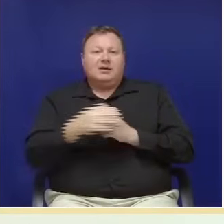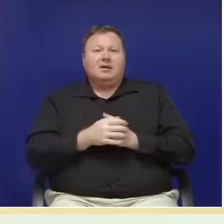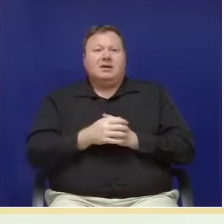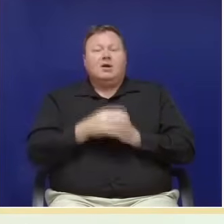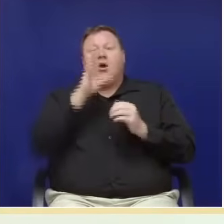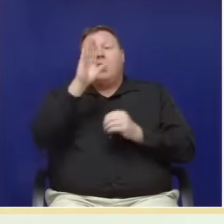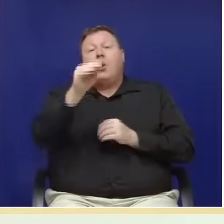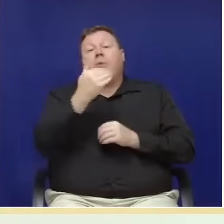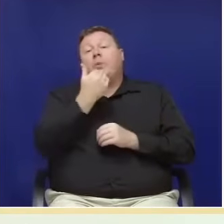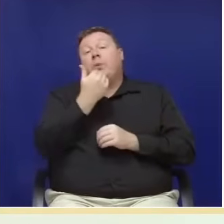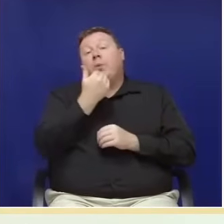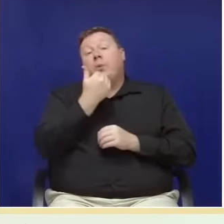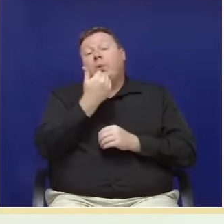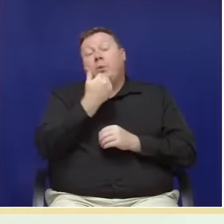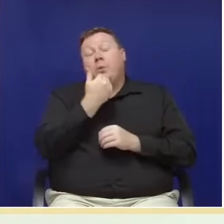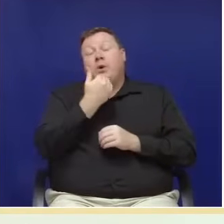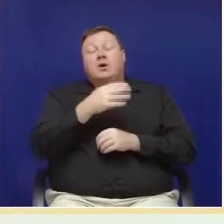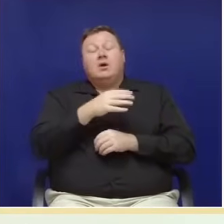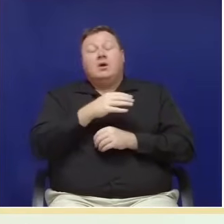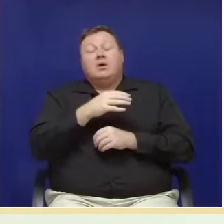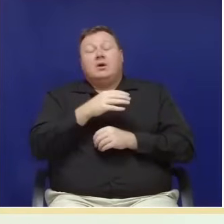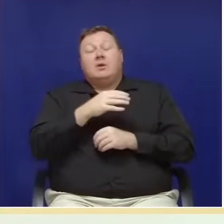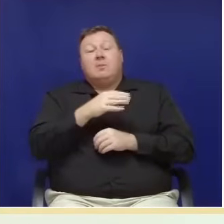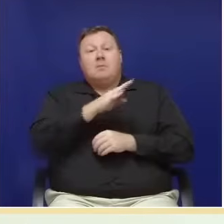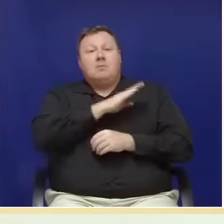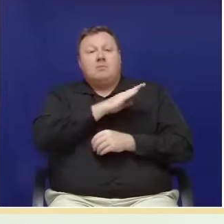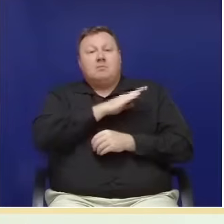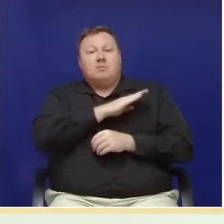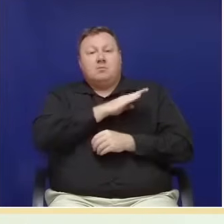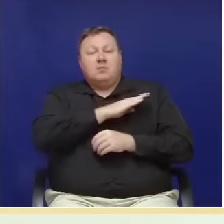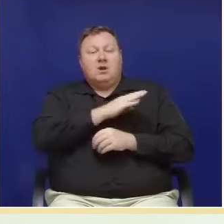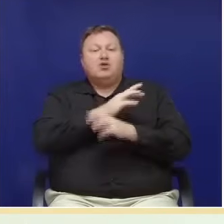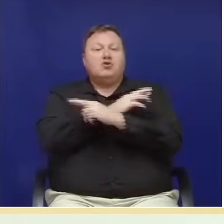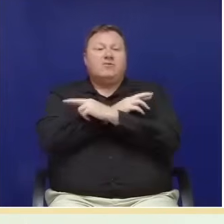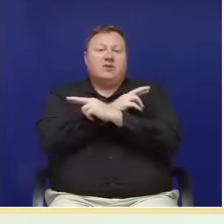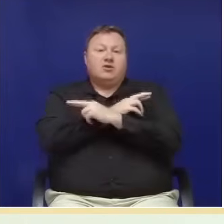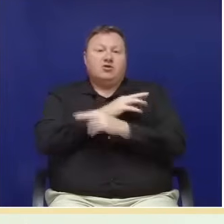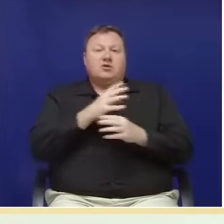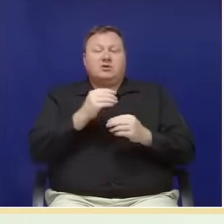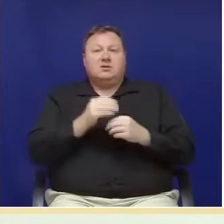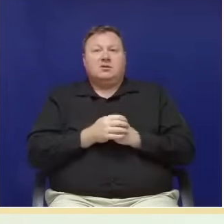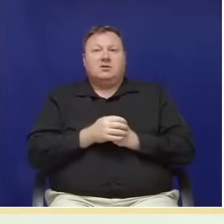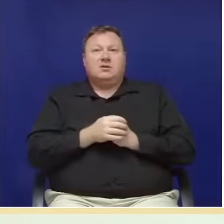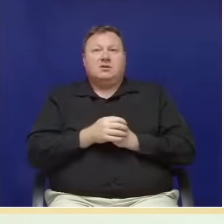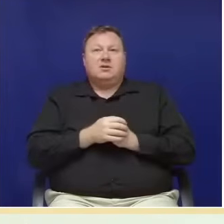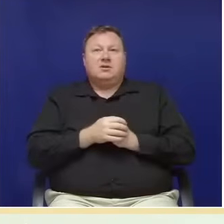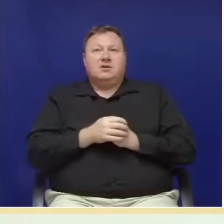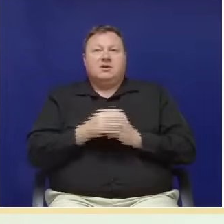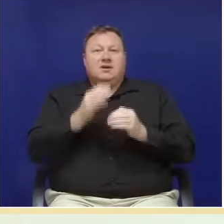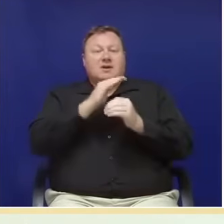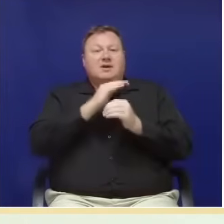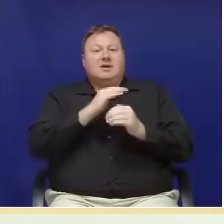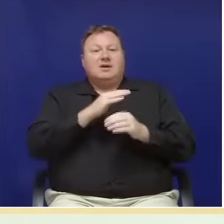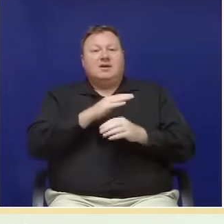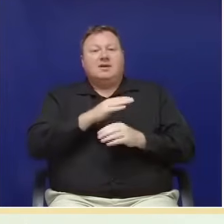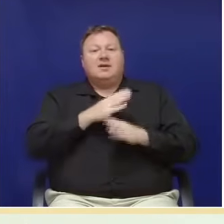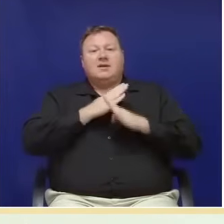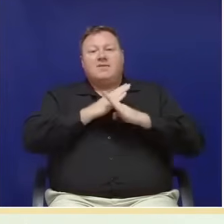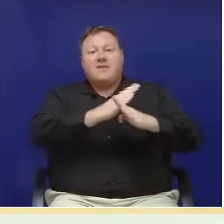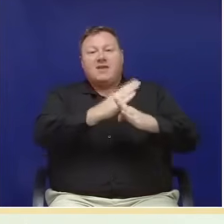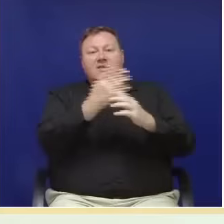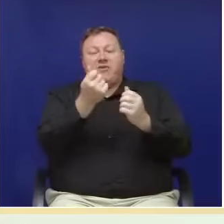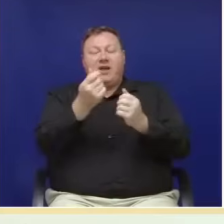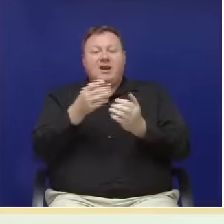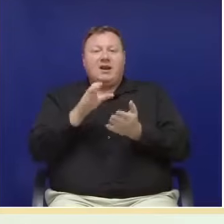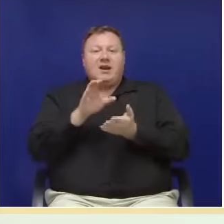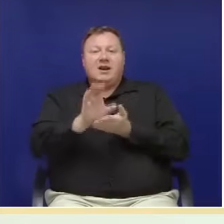question is, on what date will she table the Journey to Greatness plan and the associated Defence Funding Compact before Parliament,